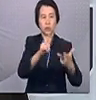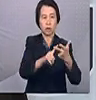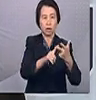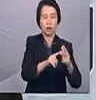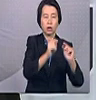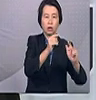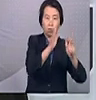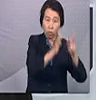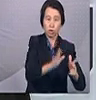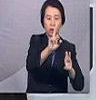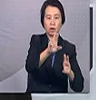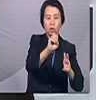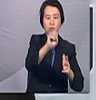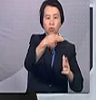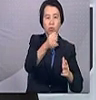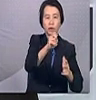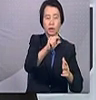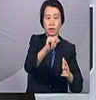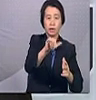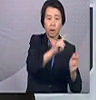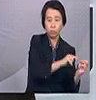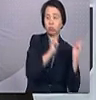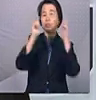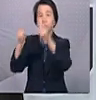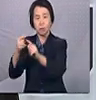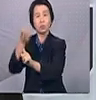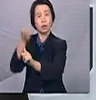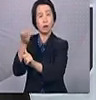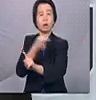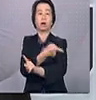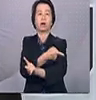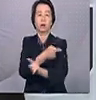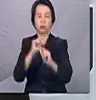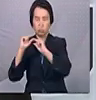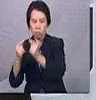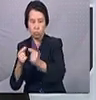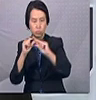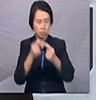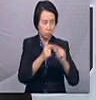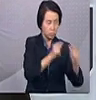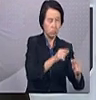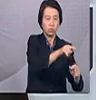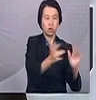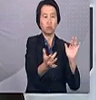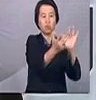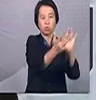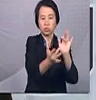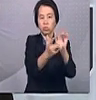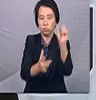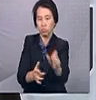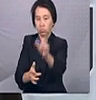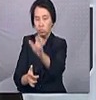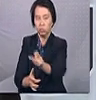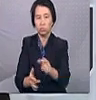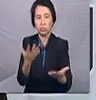Rohingyas, for example, also have attended the Perhimpunan. So those related to this group and their contacts, most importantly, their